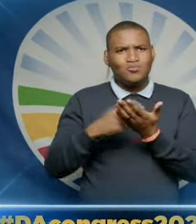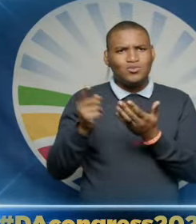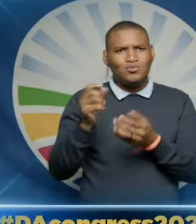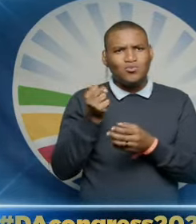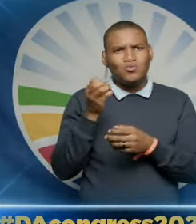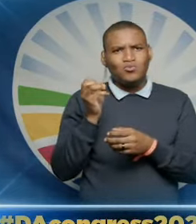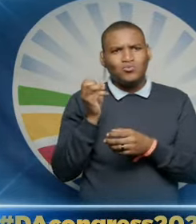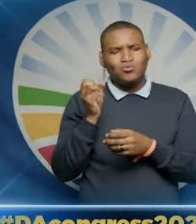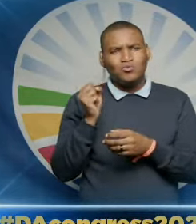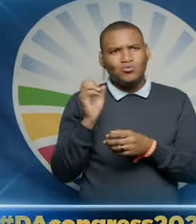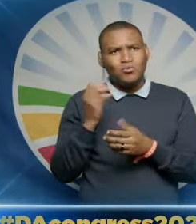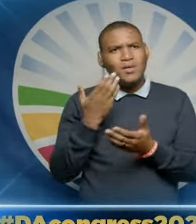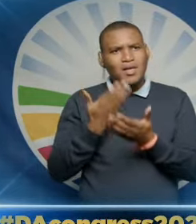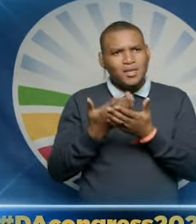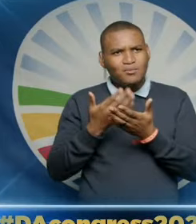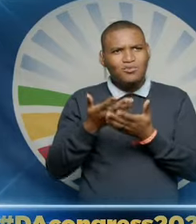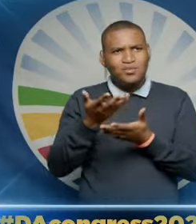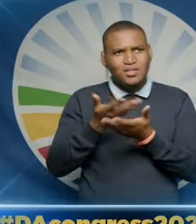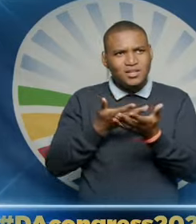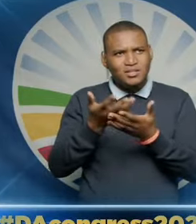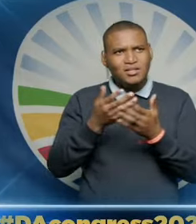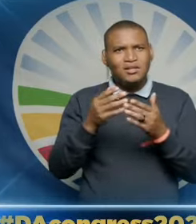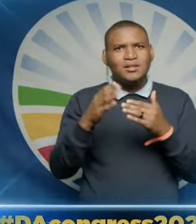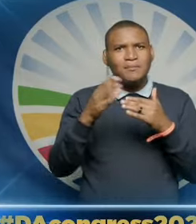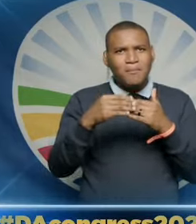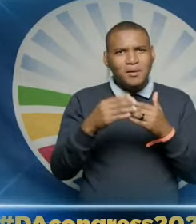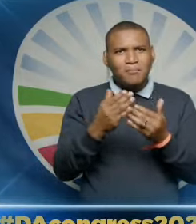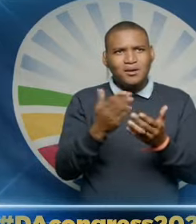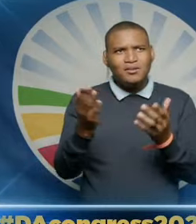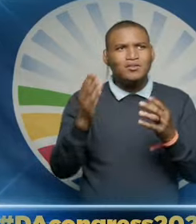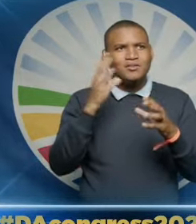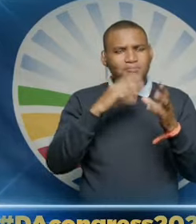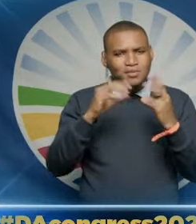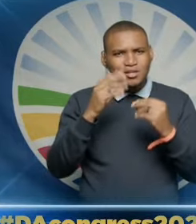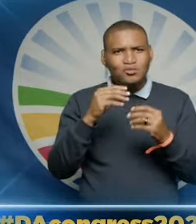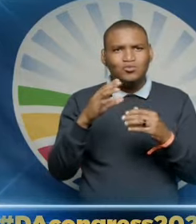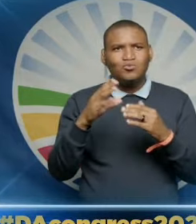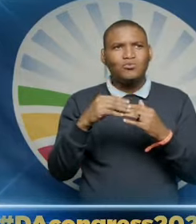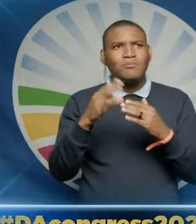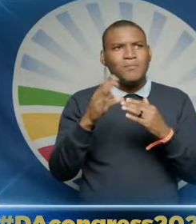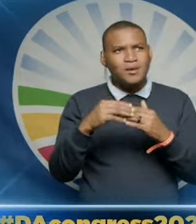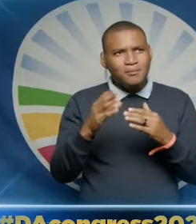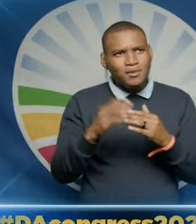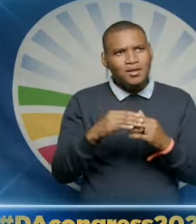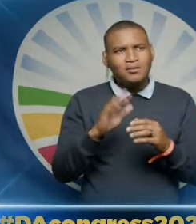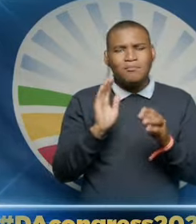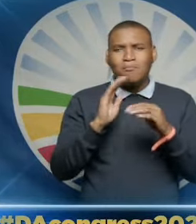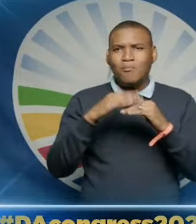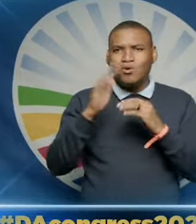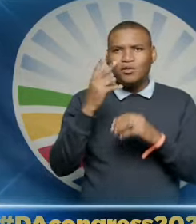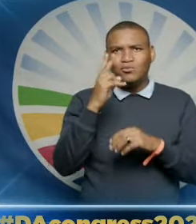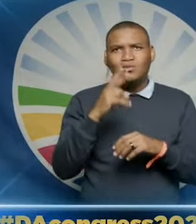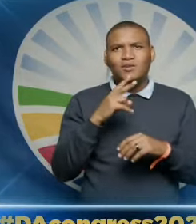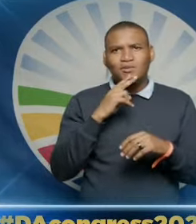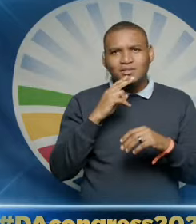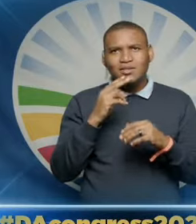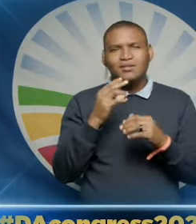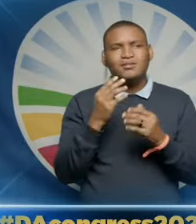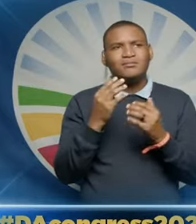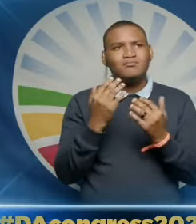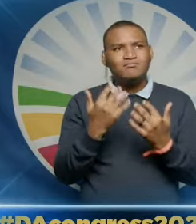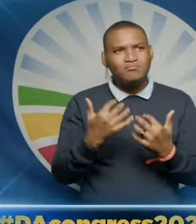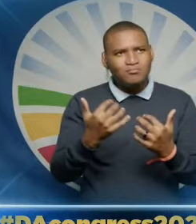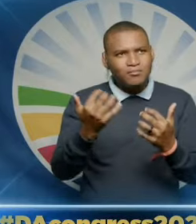they were able to engage with delegates. They were able to speak to the delegates. There are over 2,000 delegates. Delegates were able to